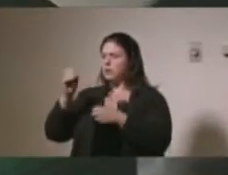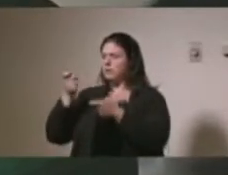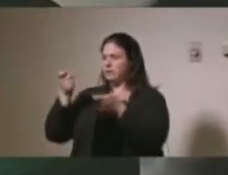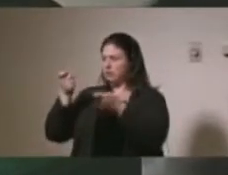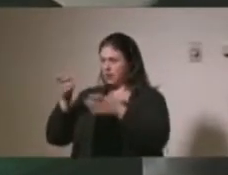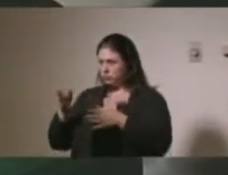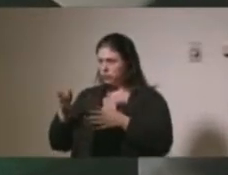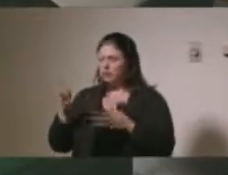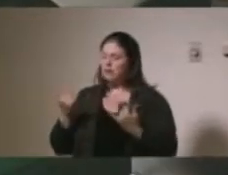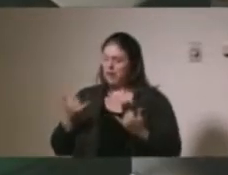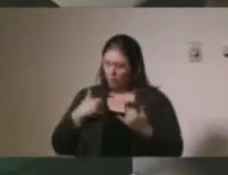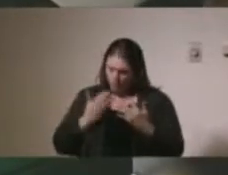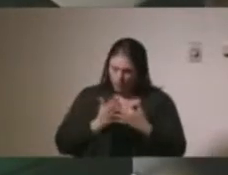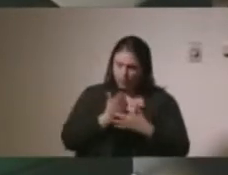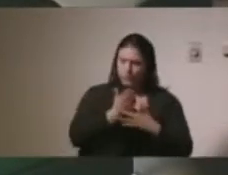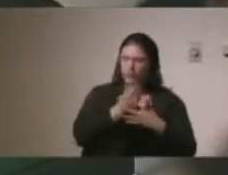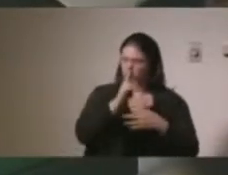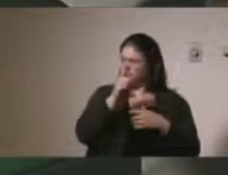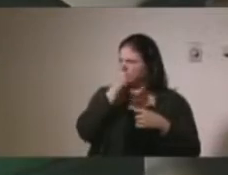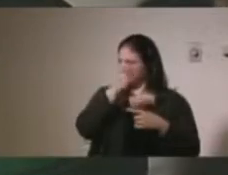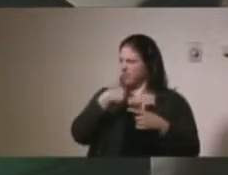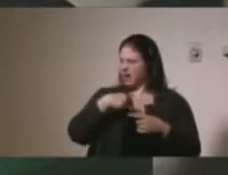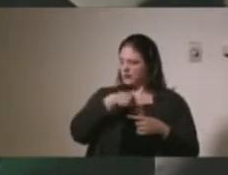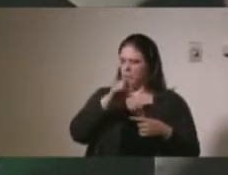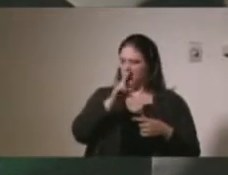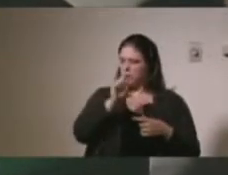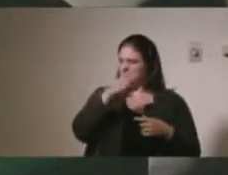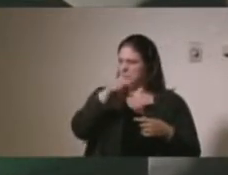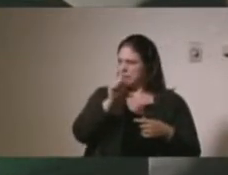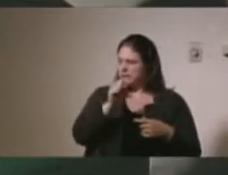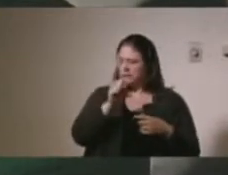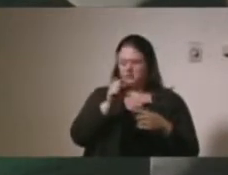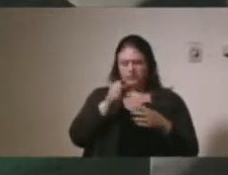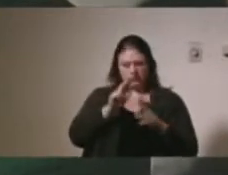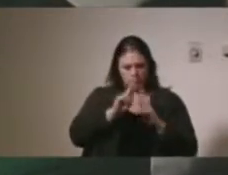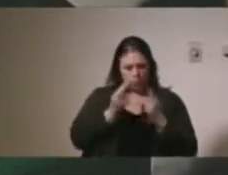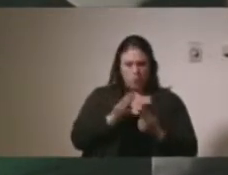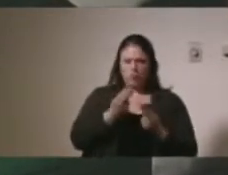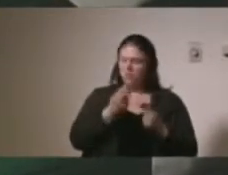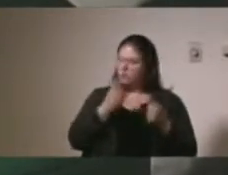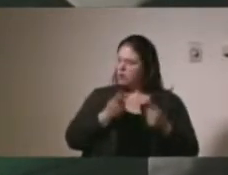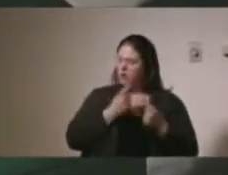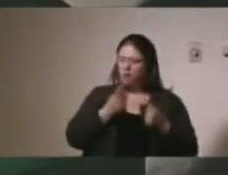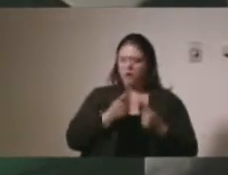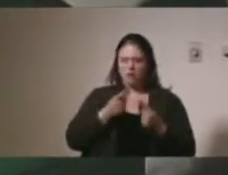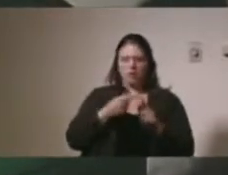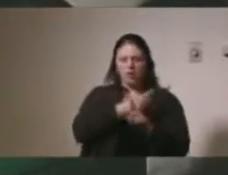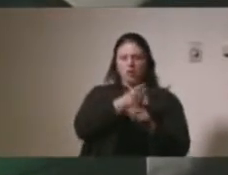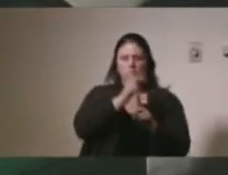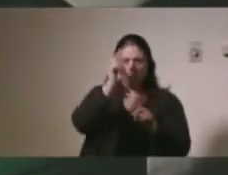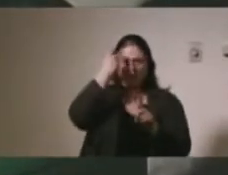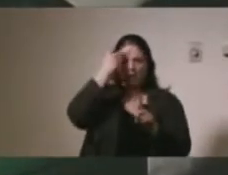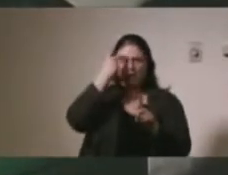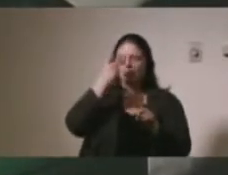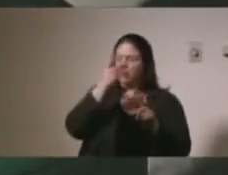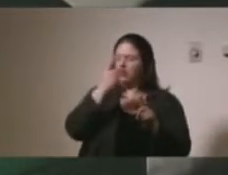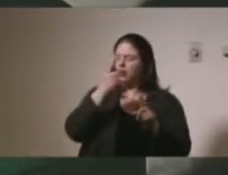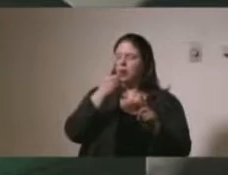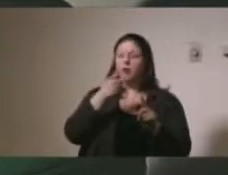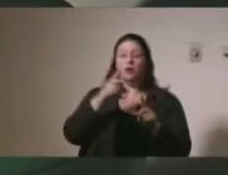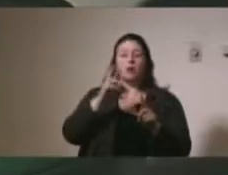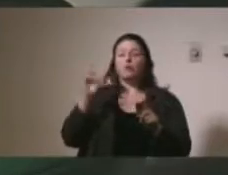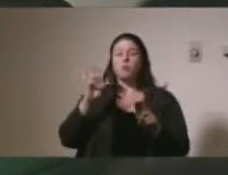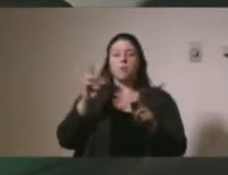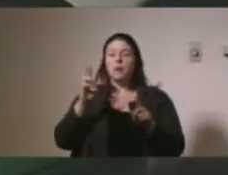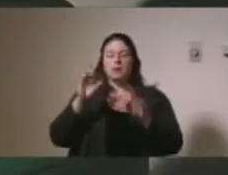through the political arena, trying to change it. The Republican Party is fighting us tooth and nail. They don't believe that we should